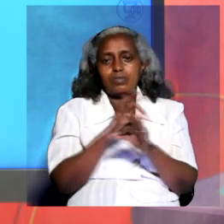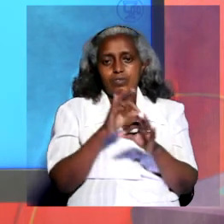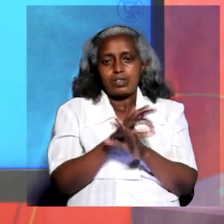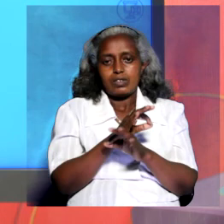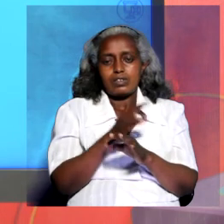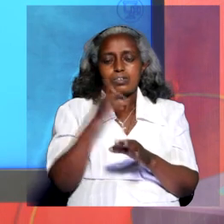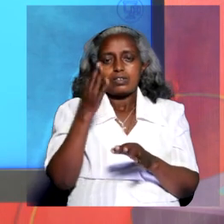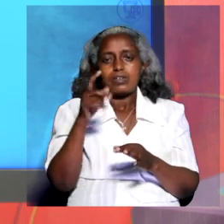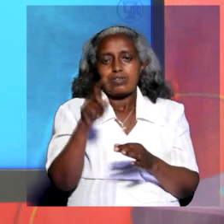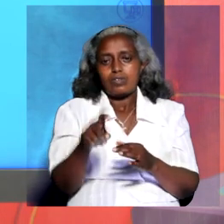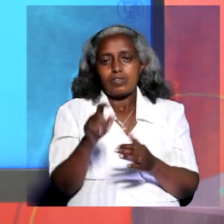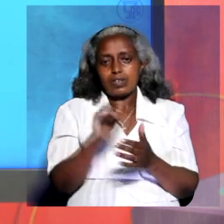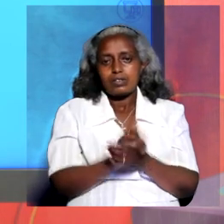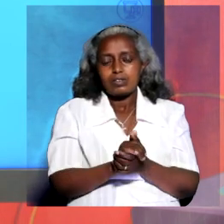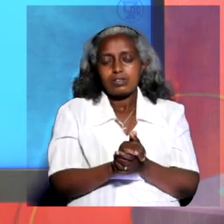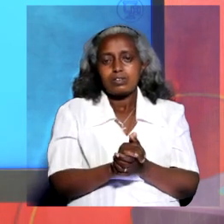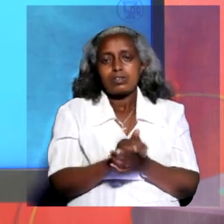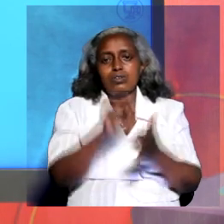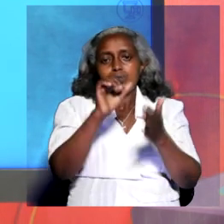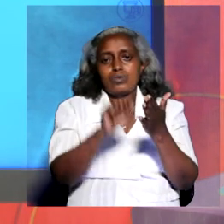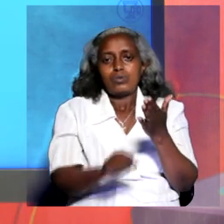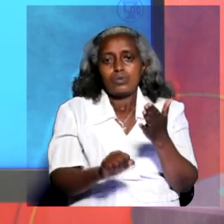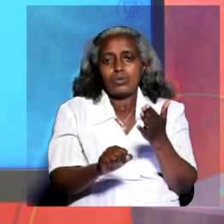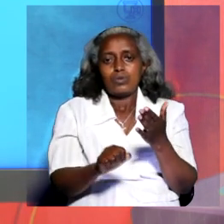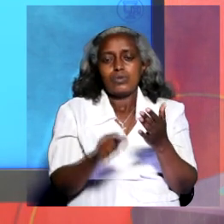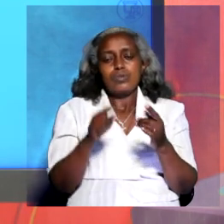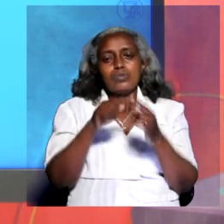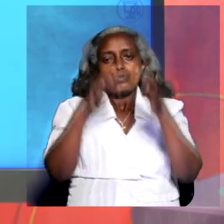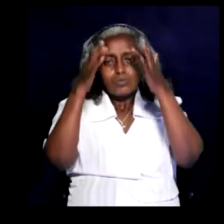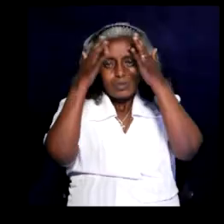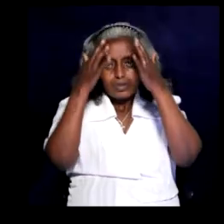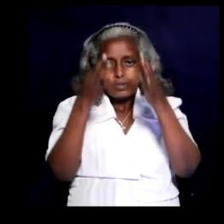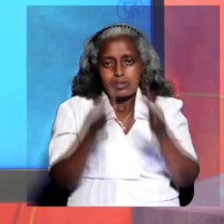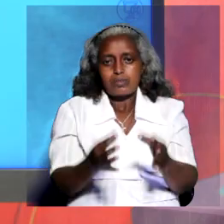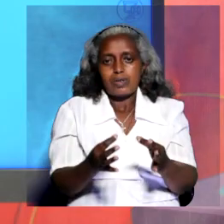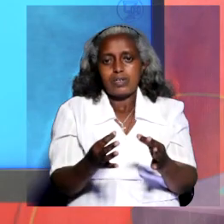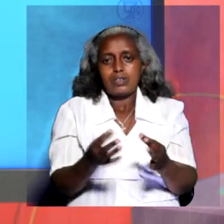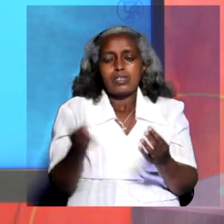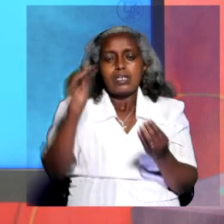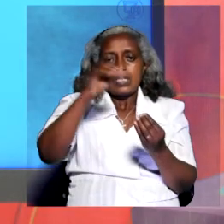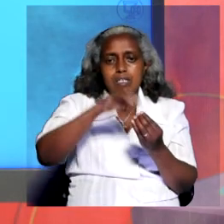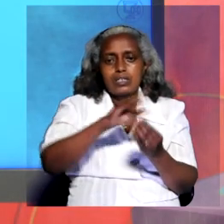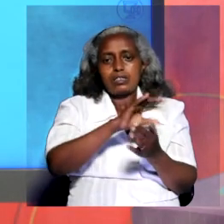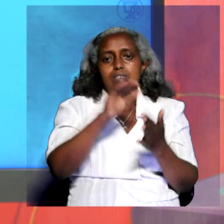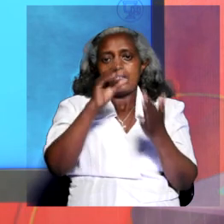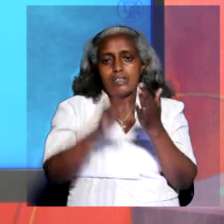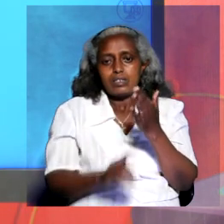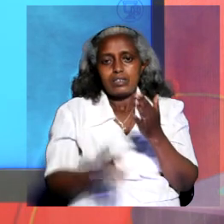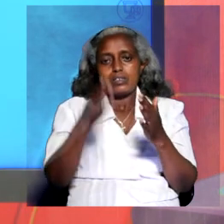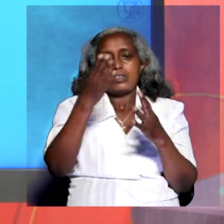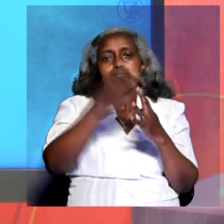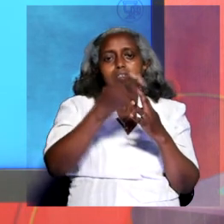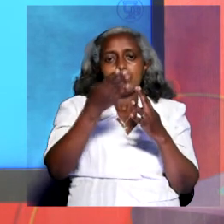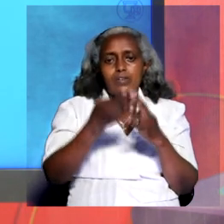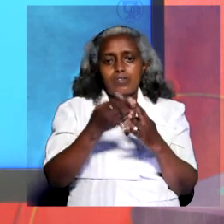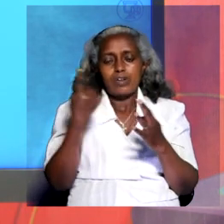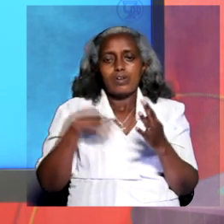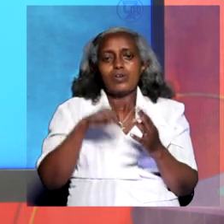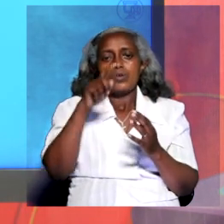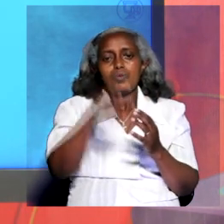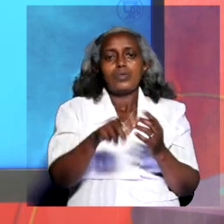f of x. So, to determine increasing and decreasing interval, we need